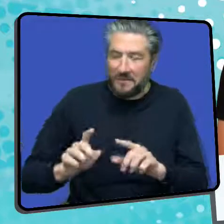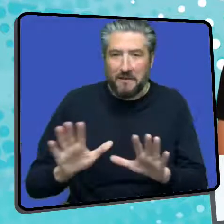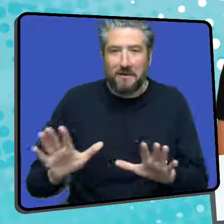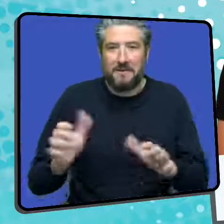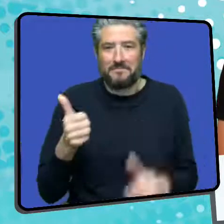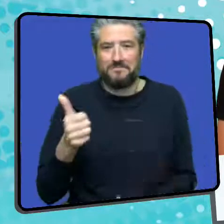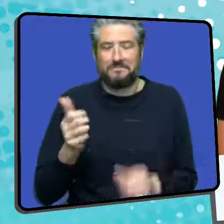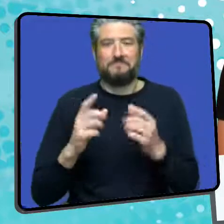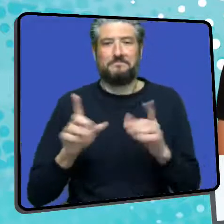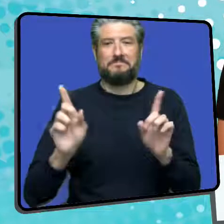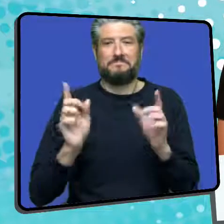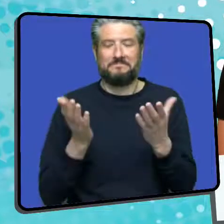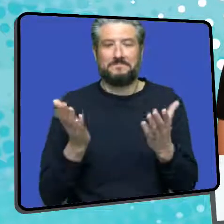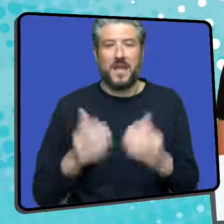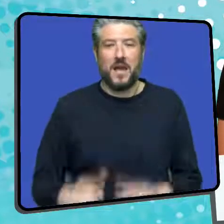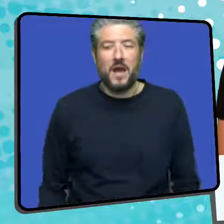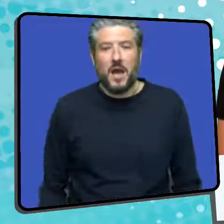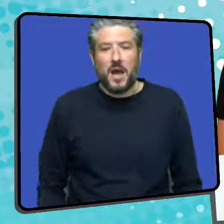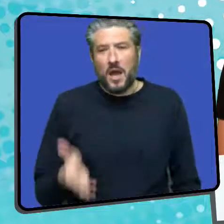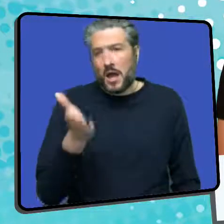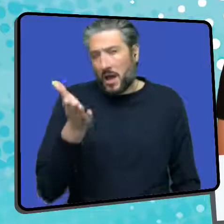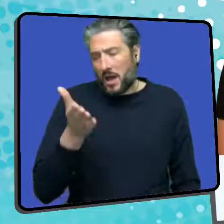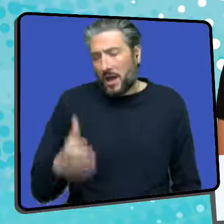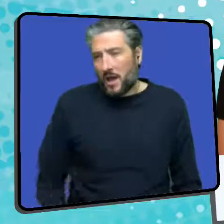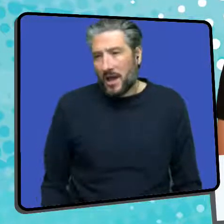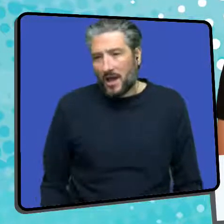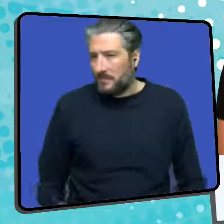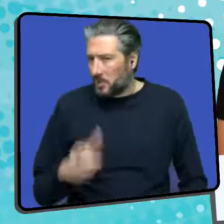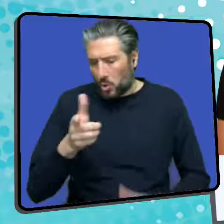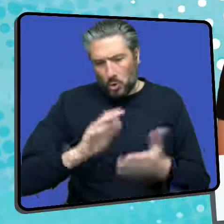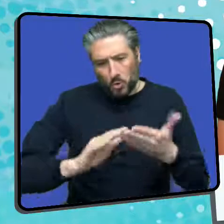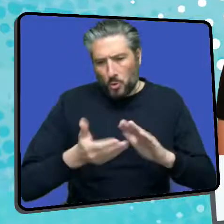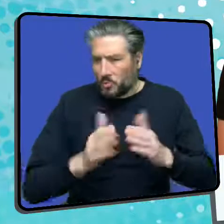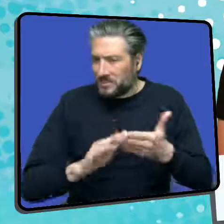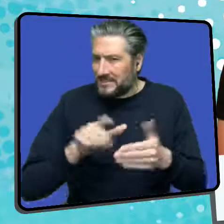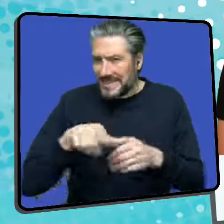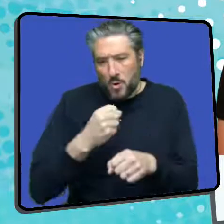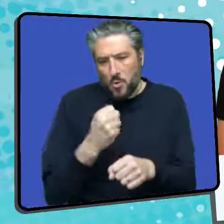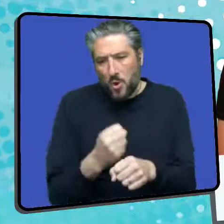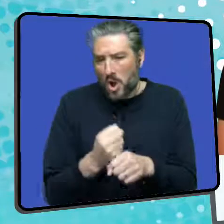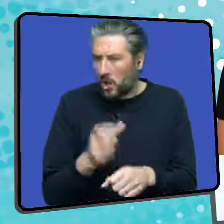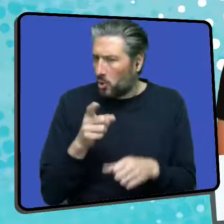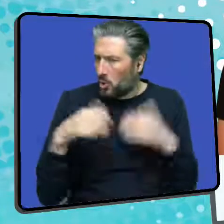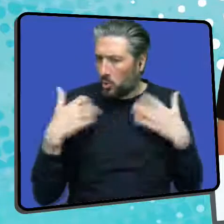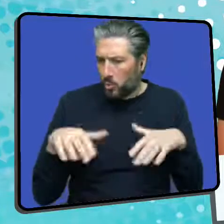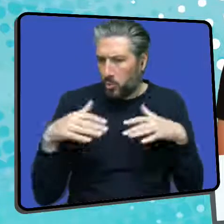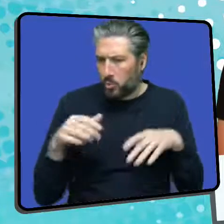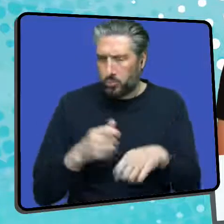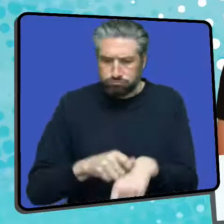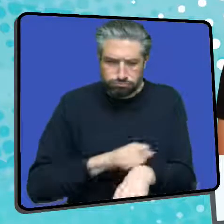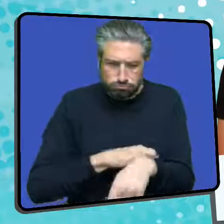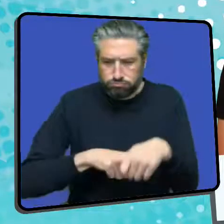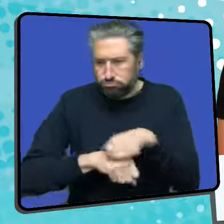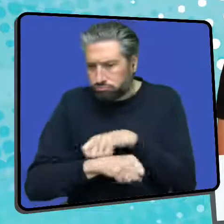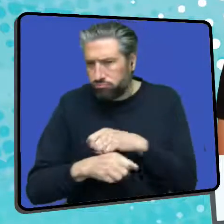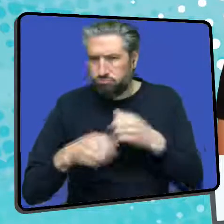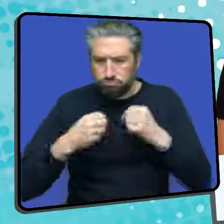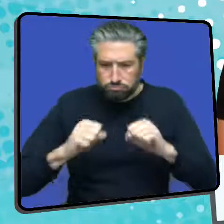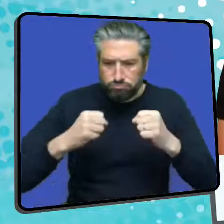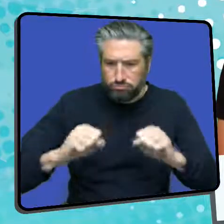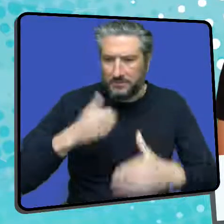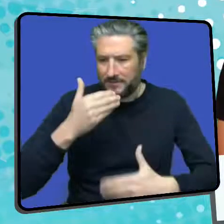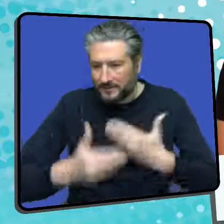guess, Willem, love the piece around the community. I know you're very active in the community. We might get a chance to chat with you a little bit